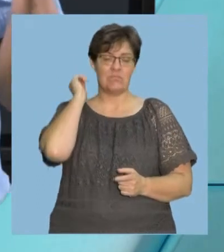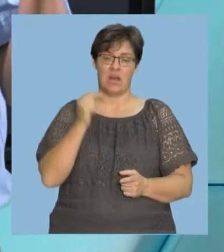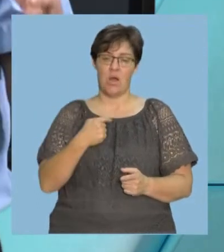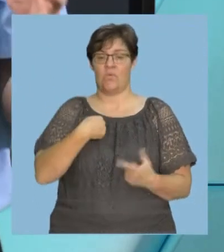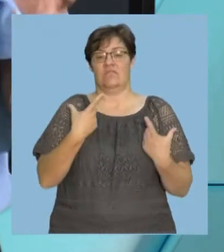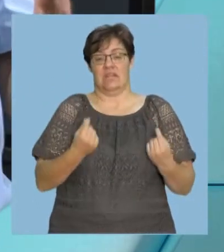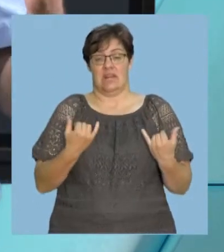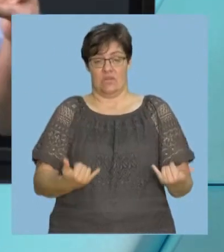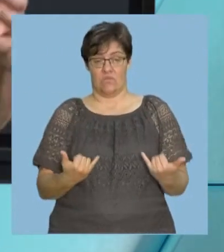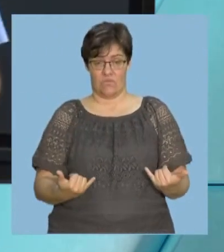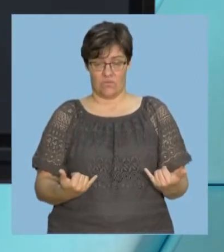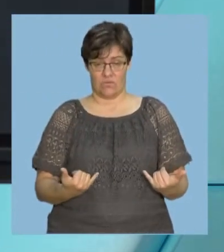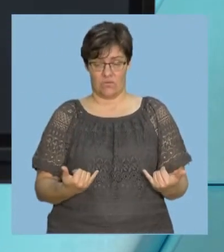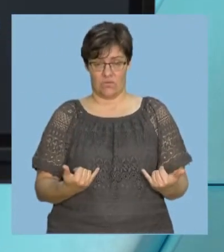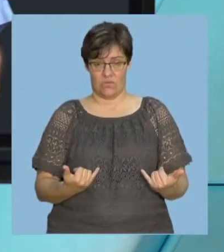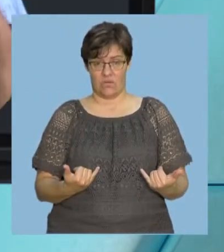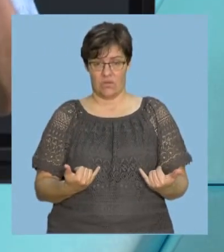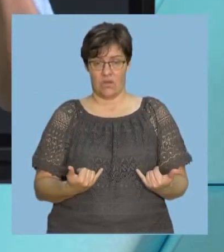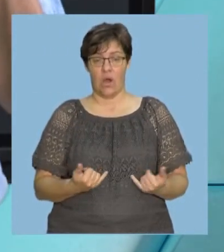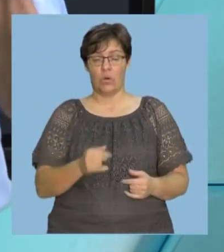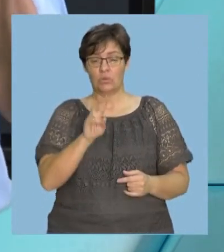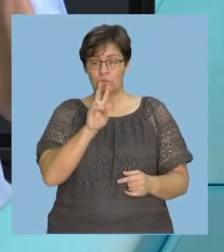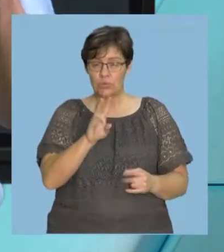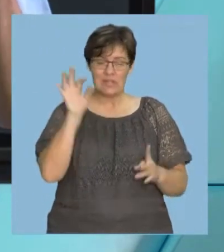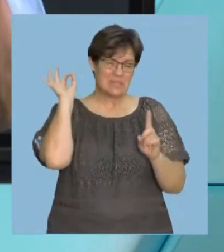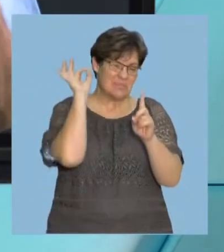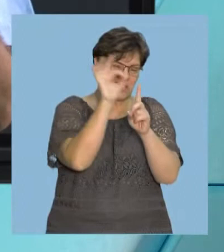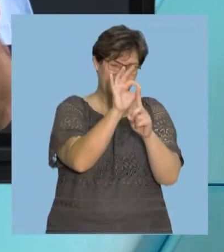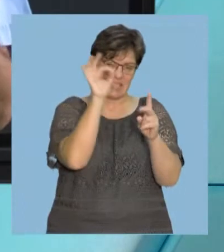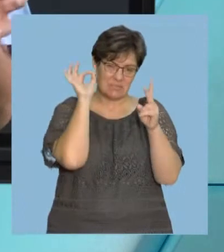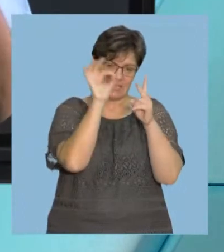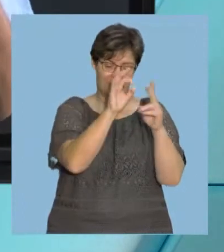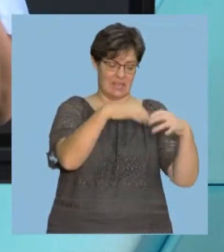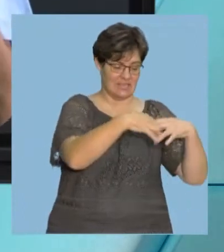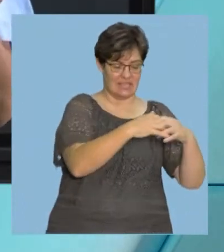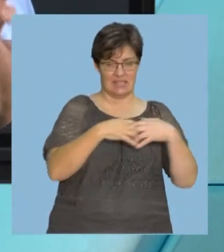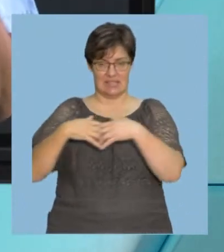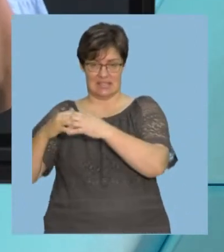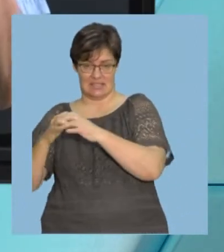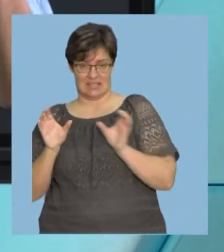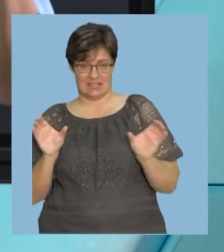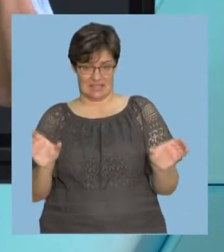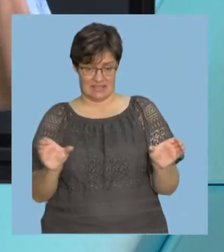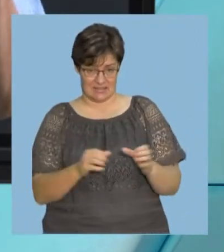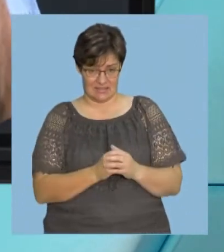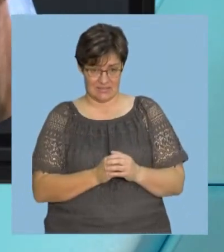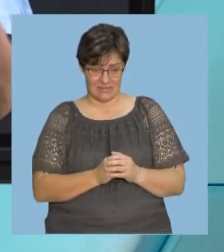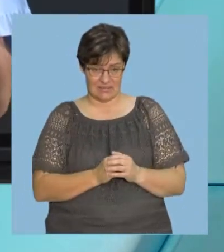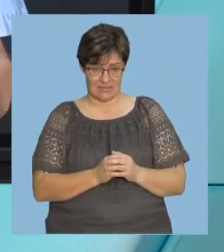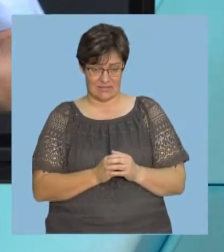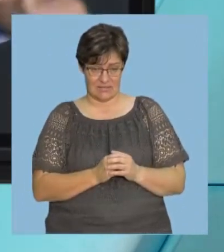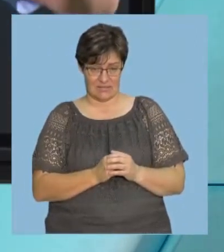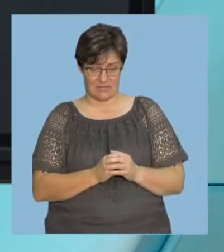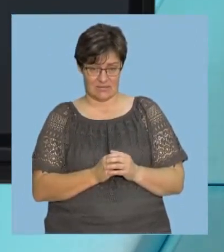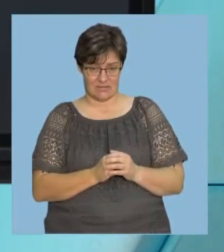our case that we've done here, we've taken 2 very particular sets or 2 very particular